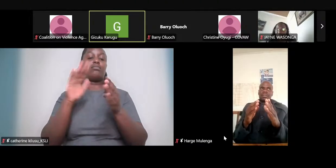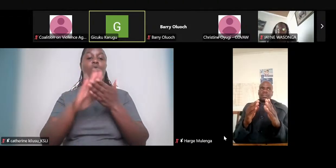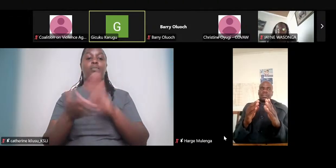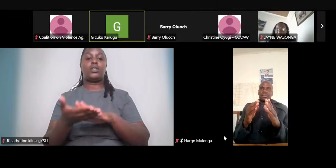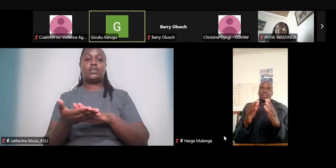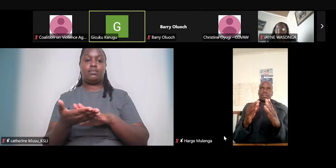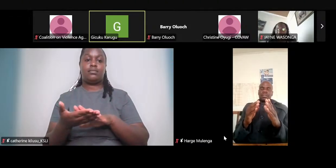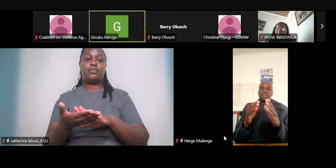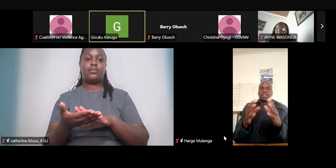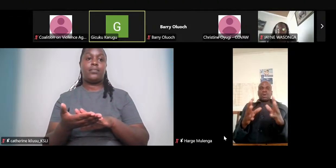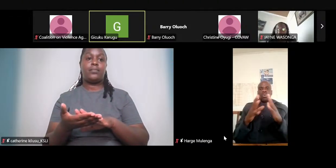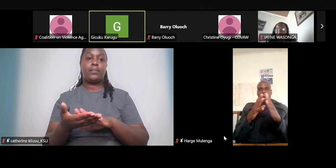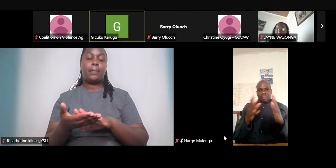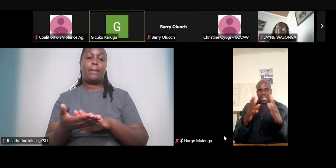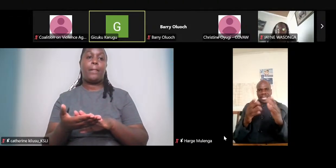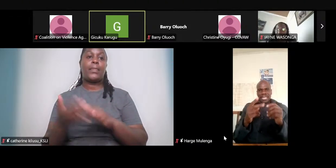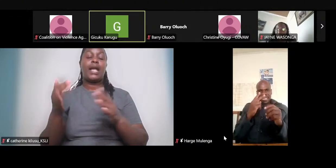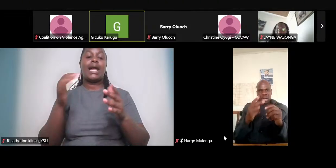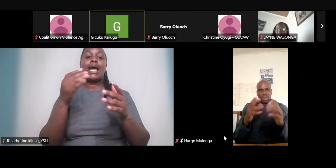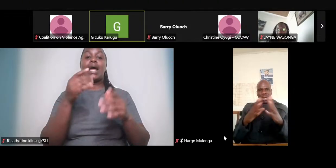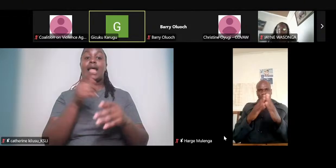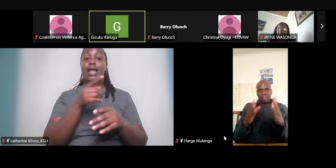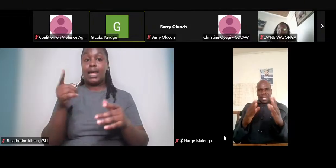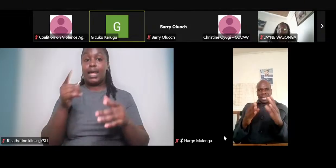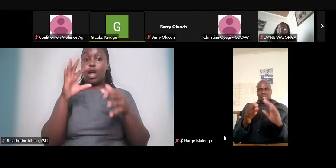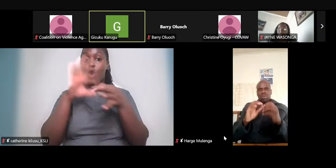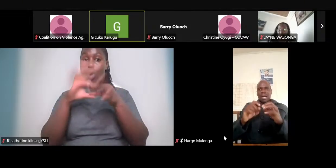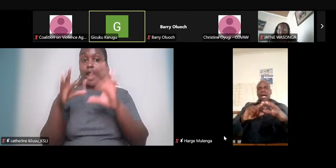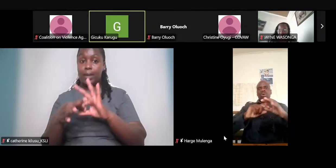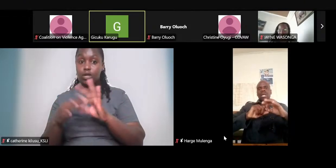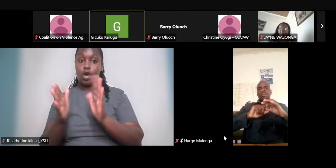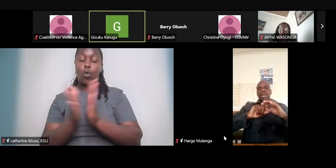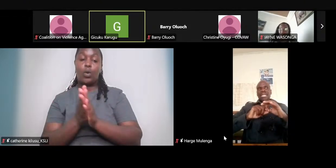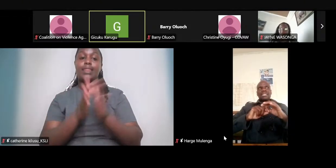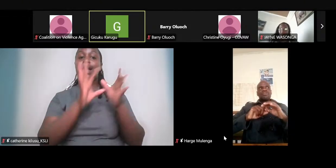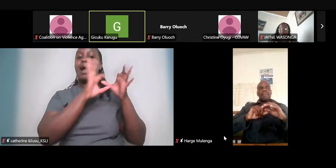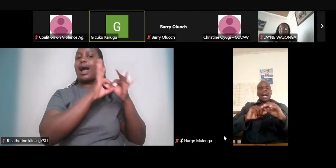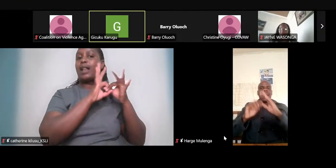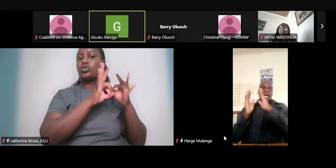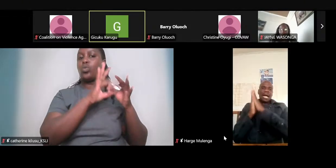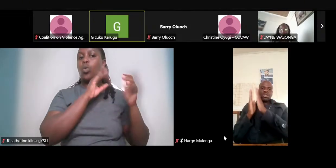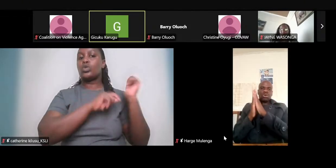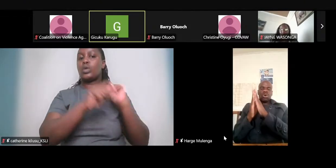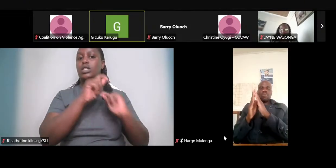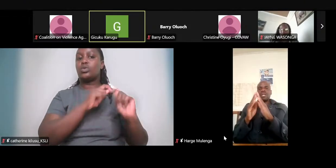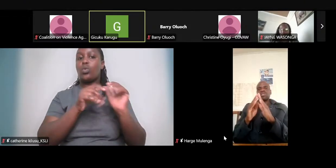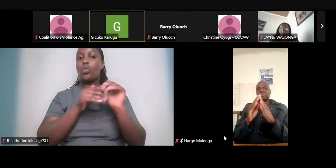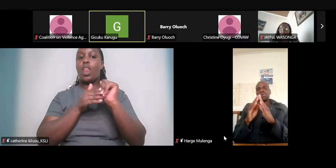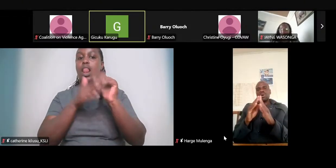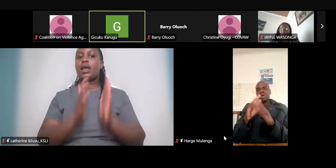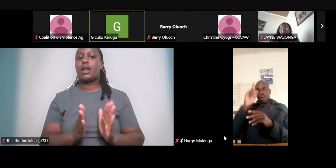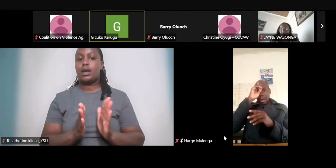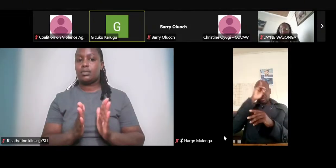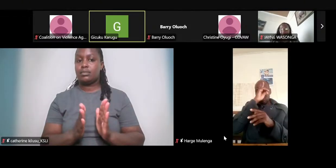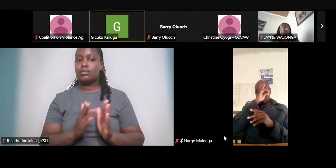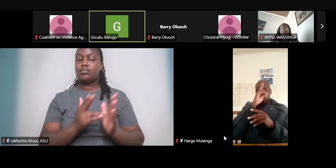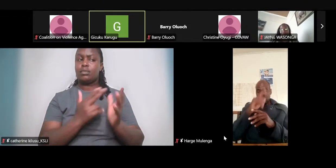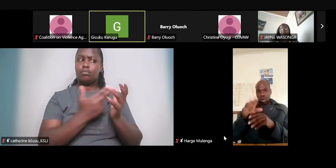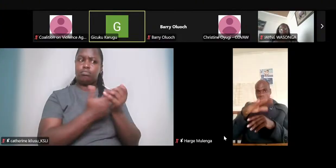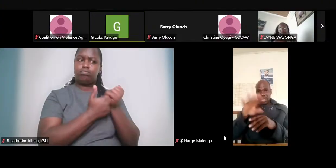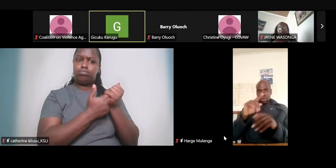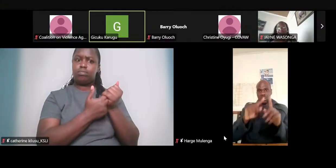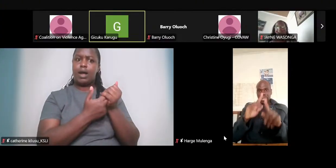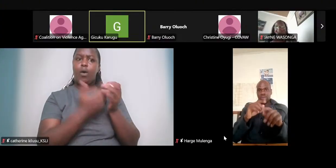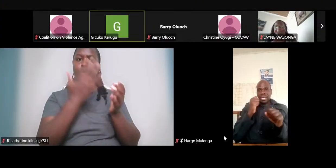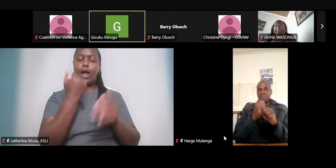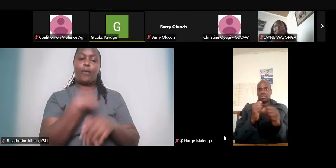is collaborating with these cultural and traditional leaders. We understand that they stand at a